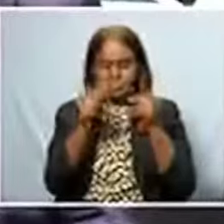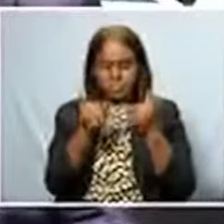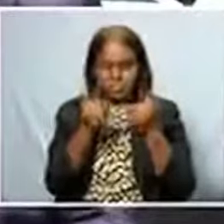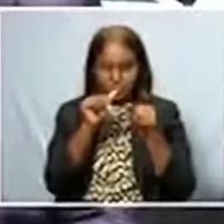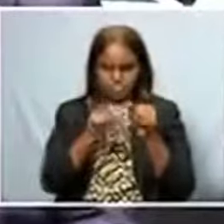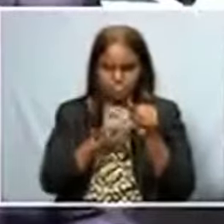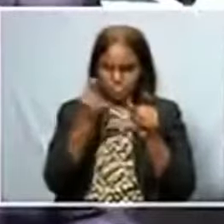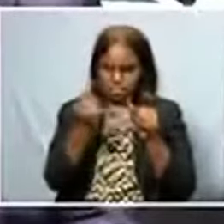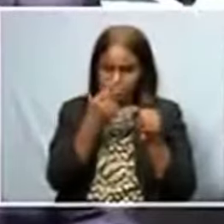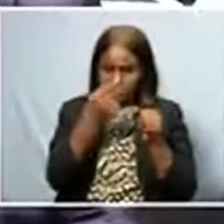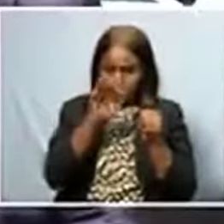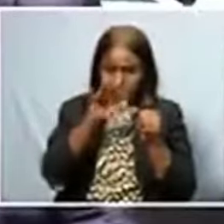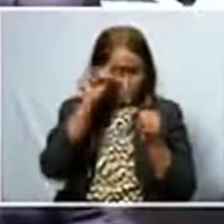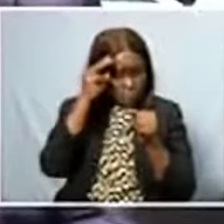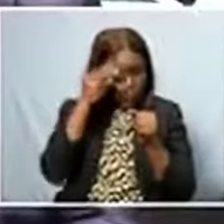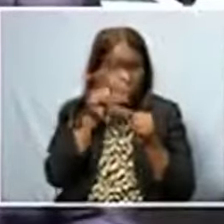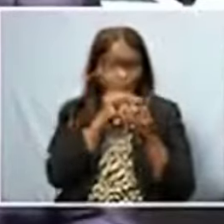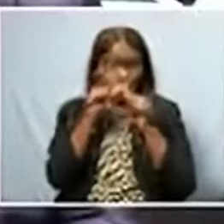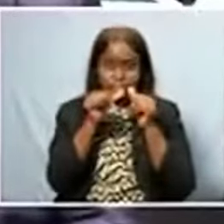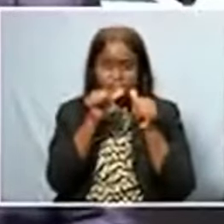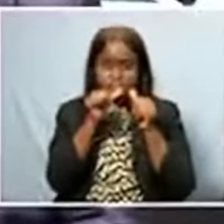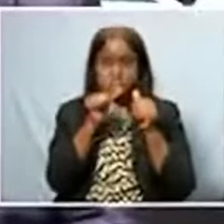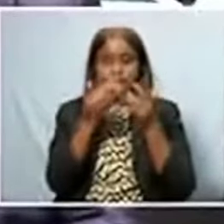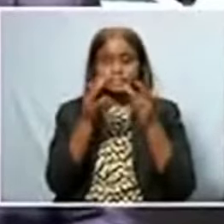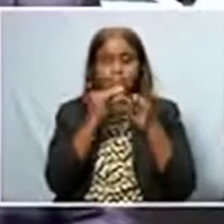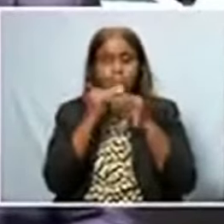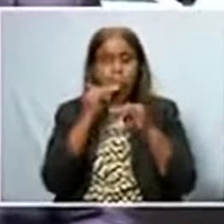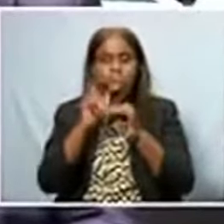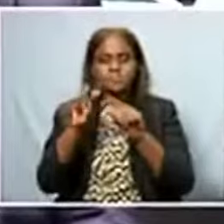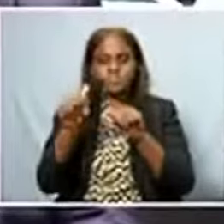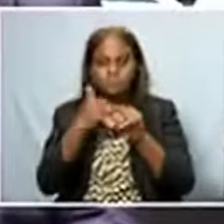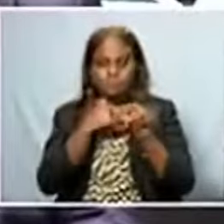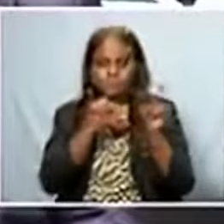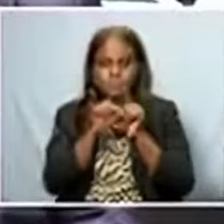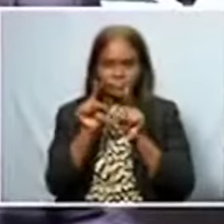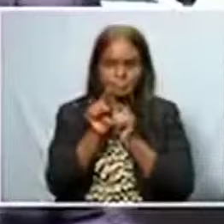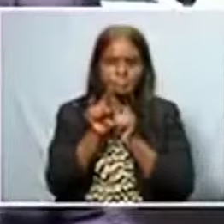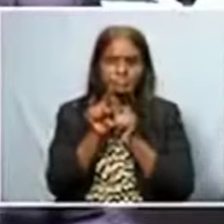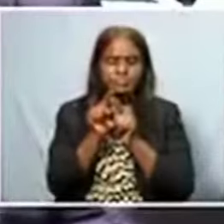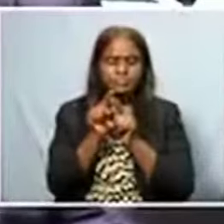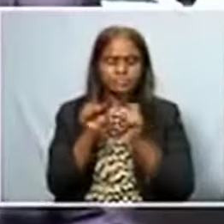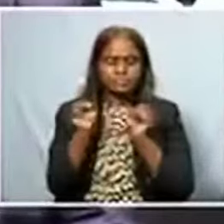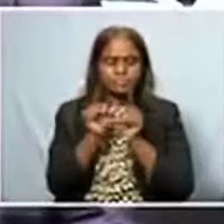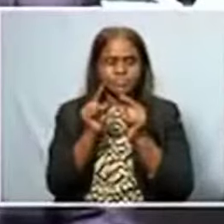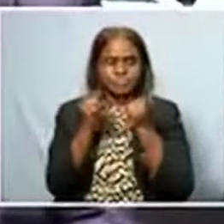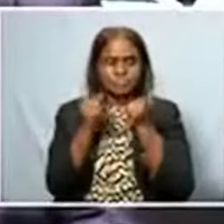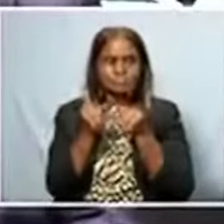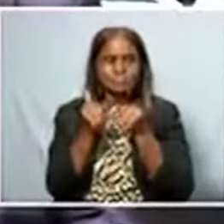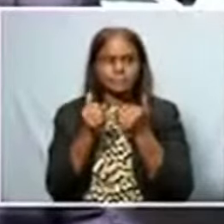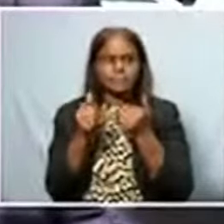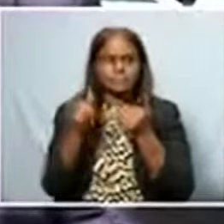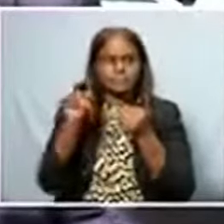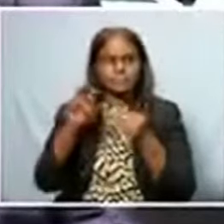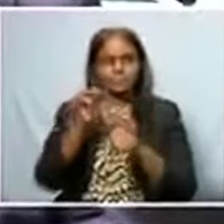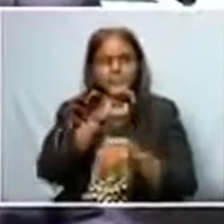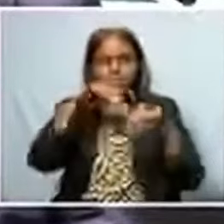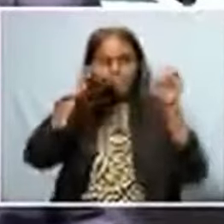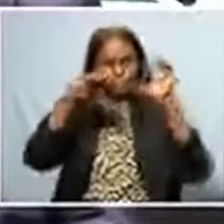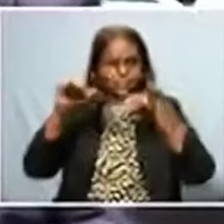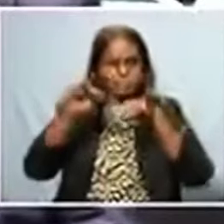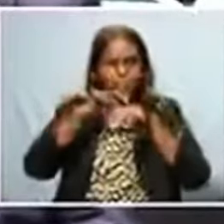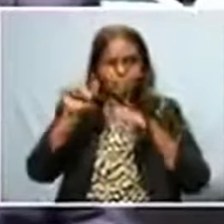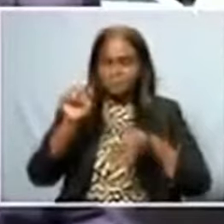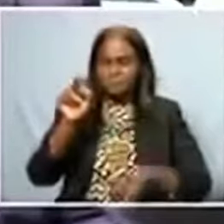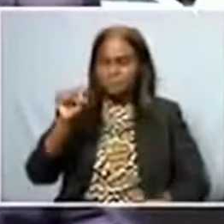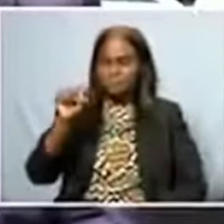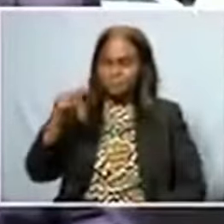each one of the ministries, agriculture, to the level where they've taken it also, be it energy, every one of the